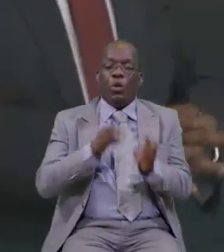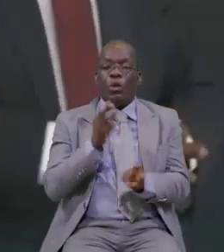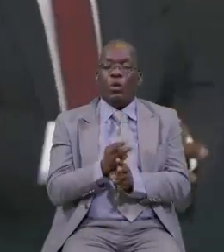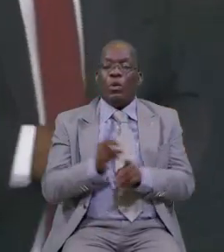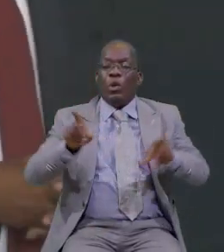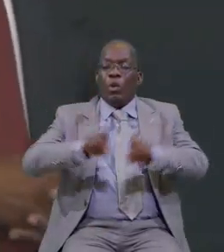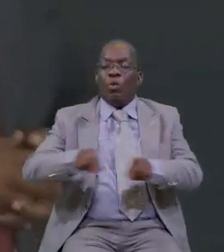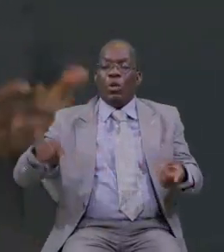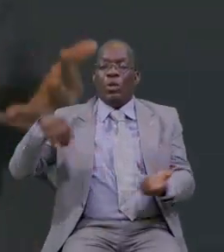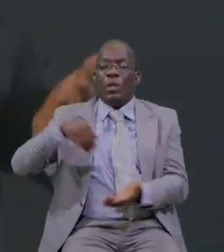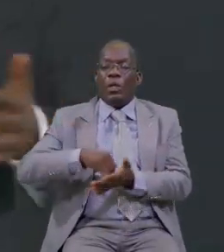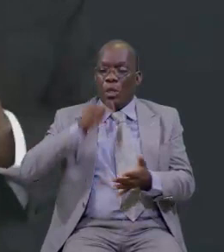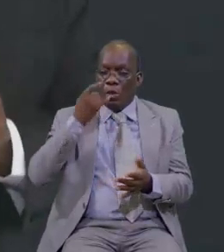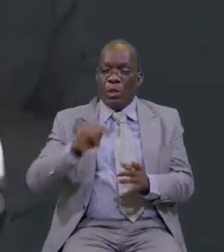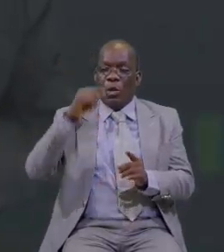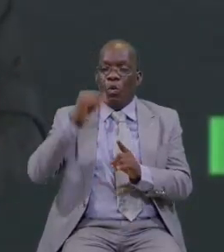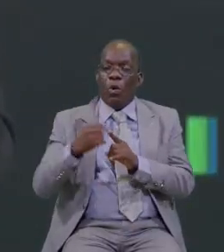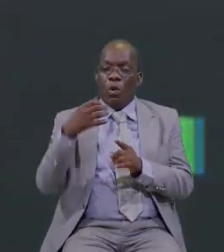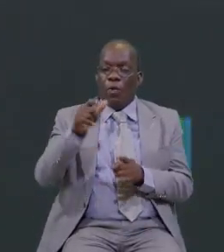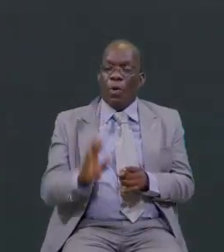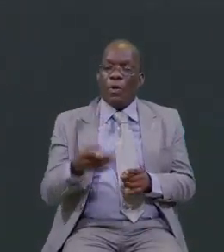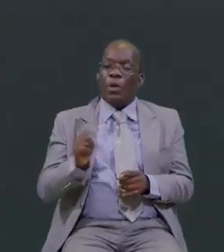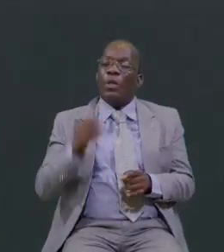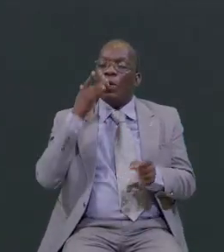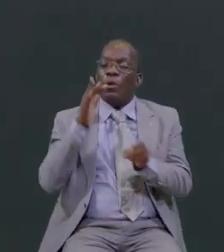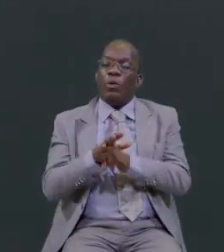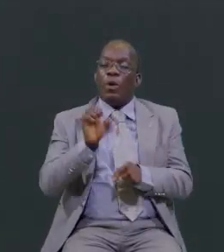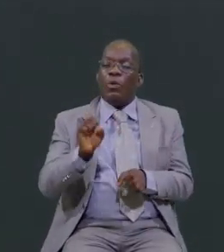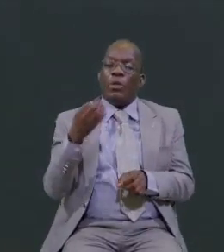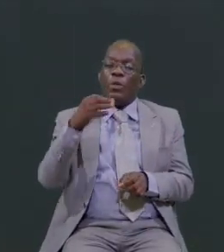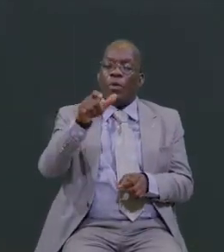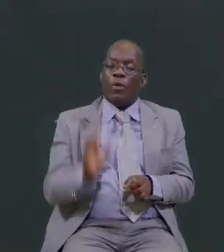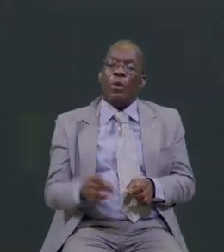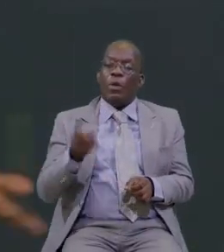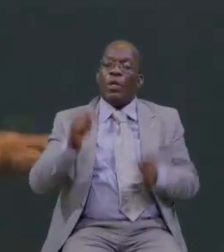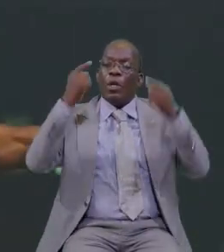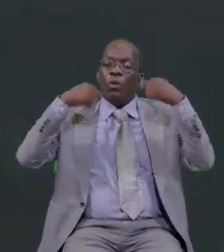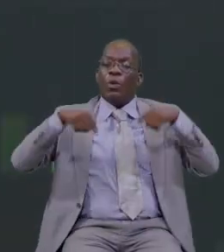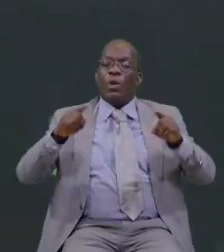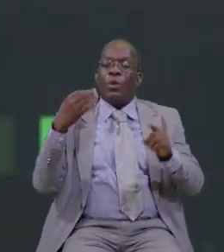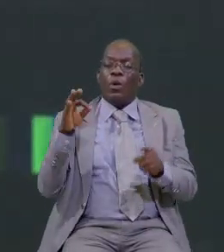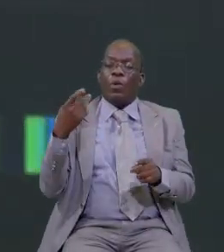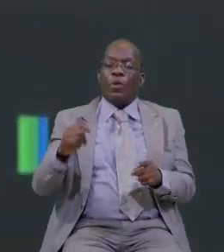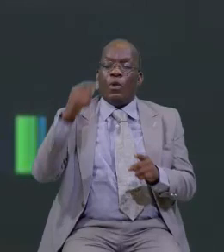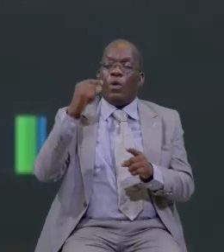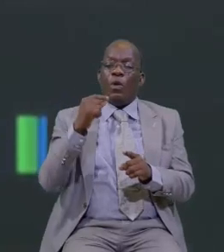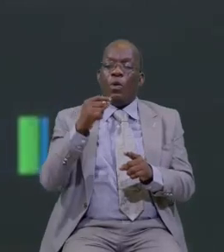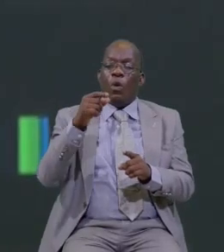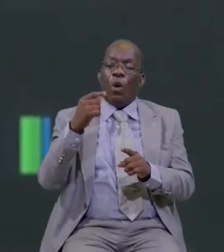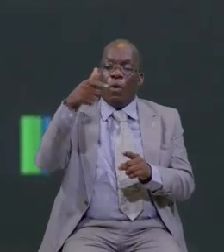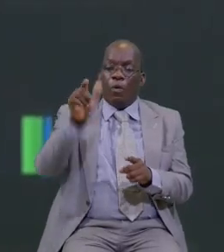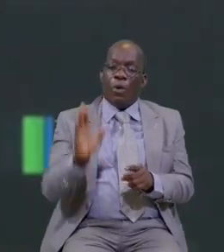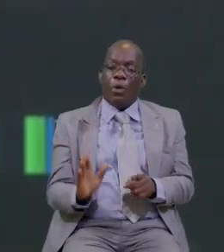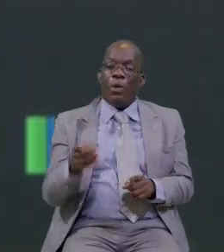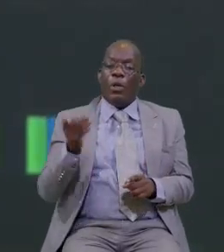God, the promises of God, the proclamations of God, the provision of God revealed in